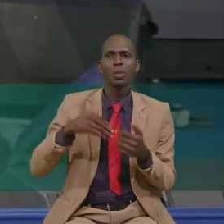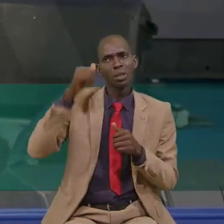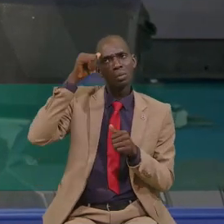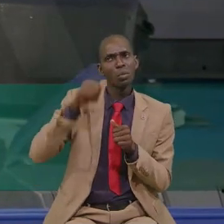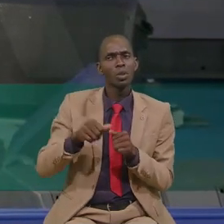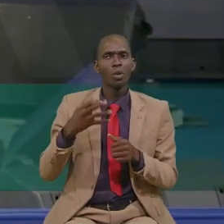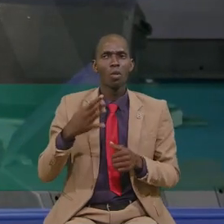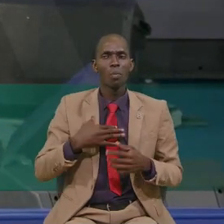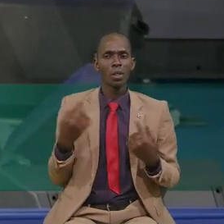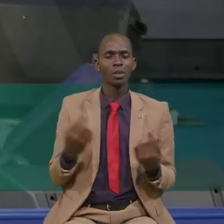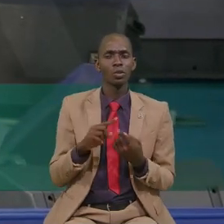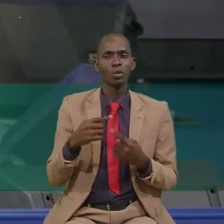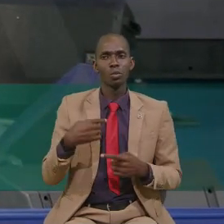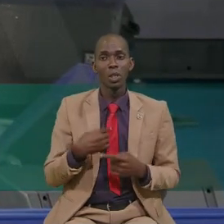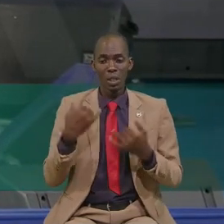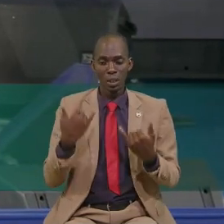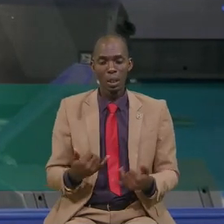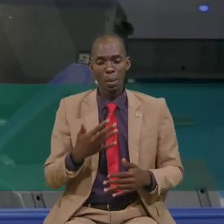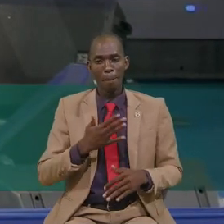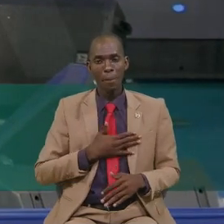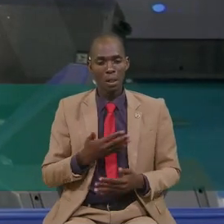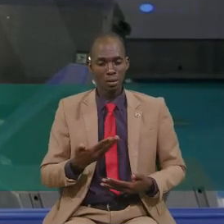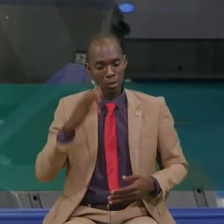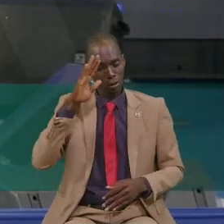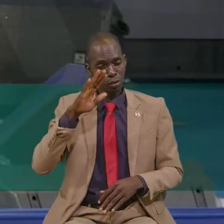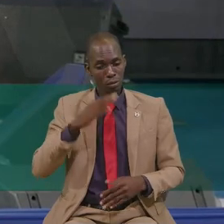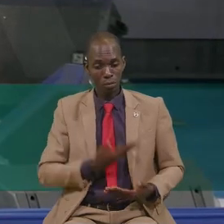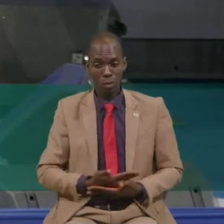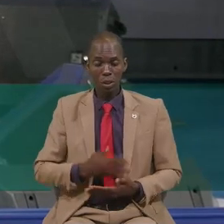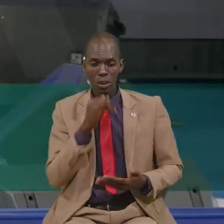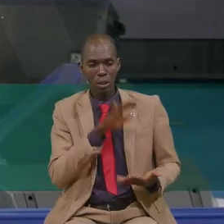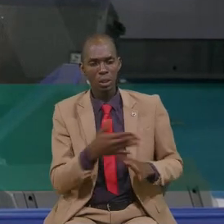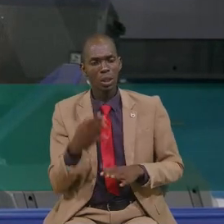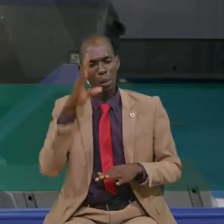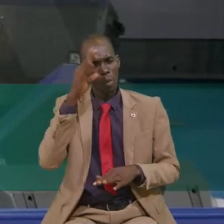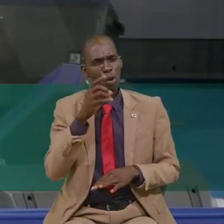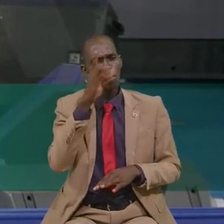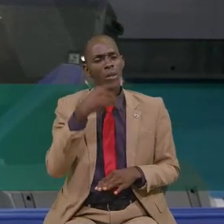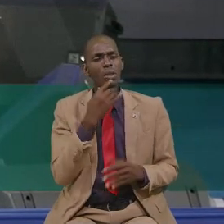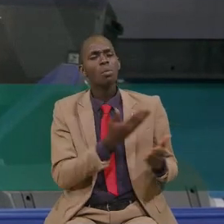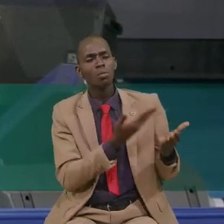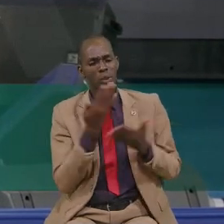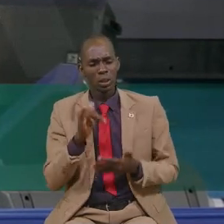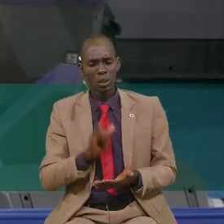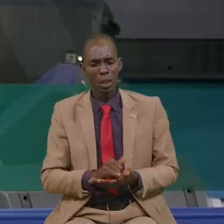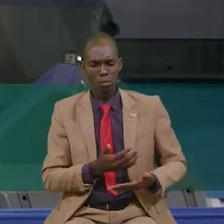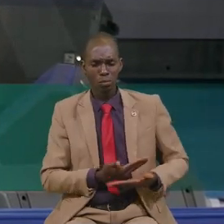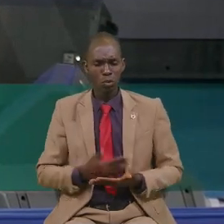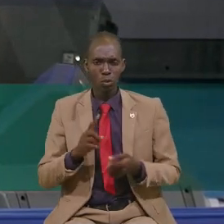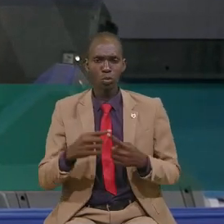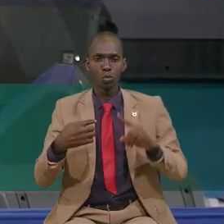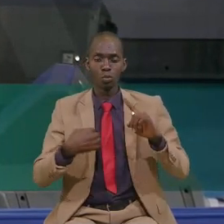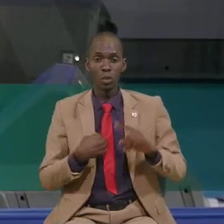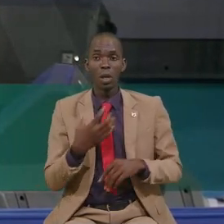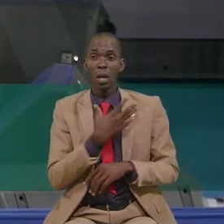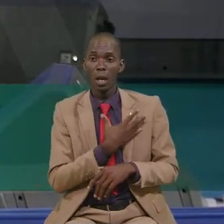sin? Now my child is dead. And man of God said, bring the child unto me. And then he